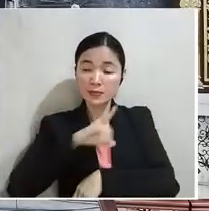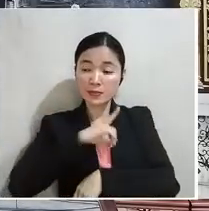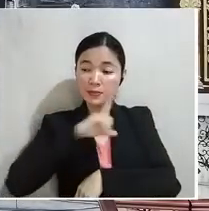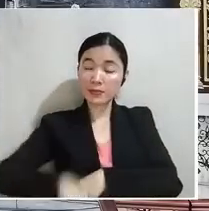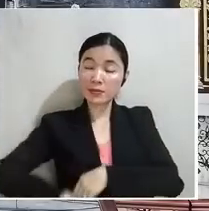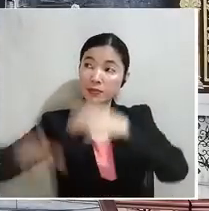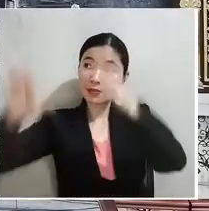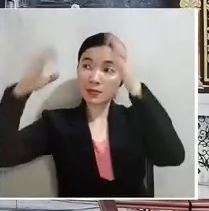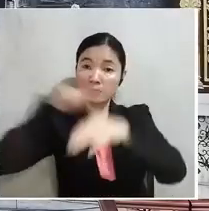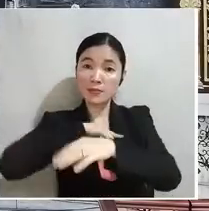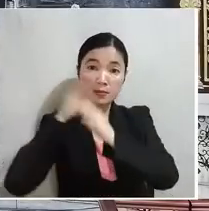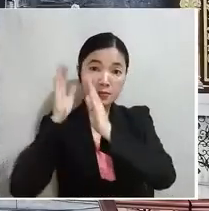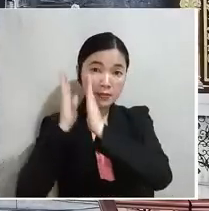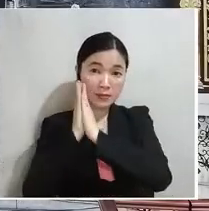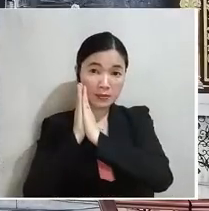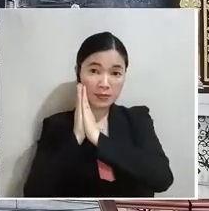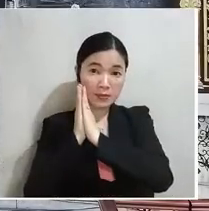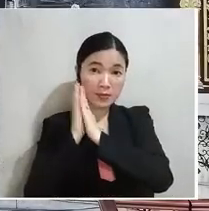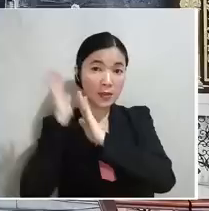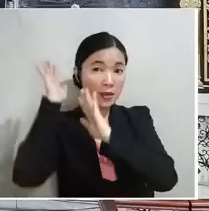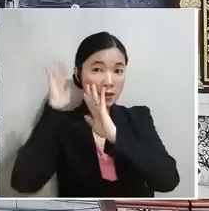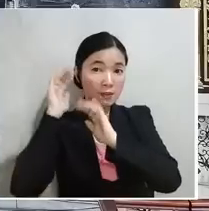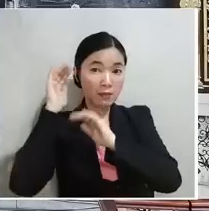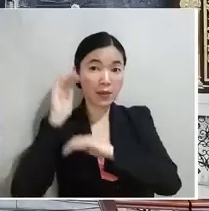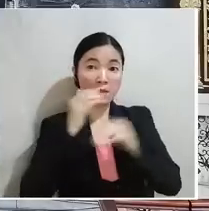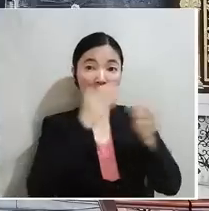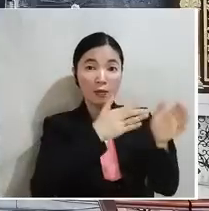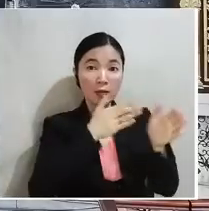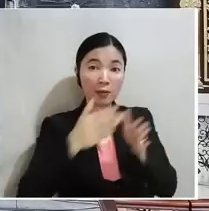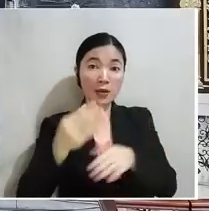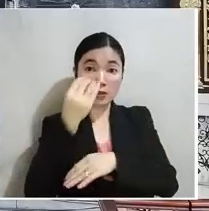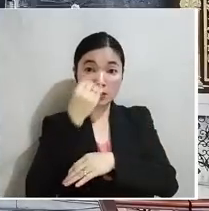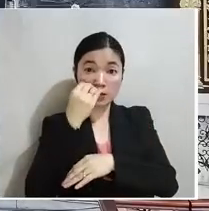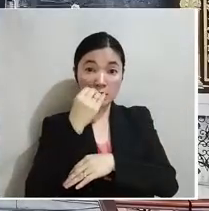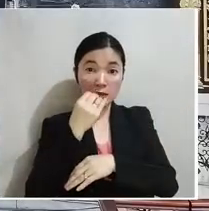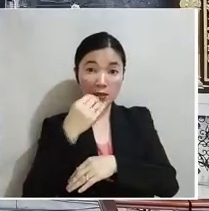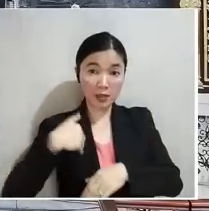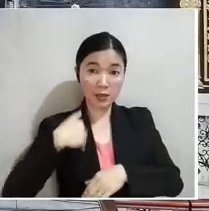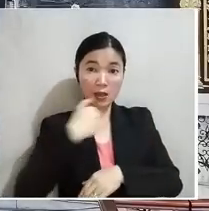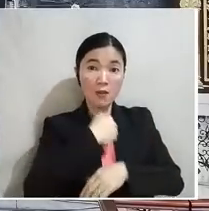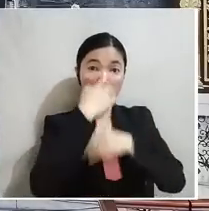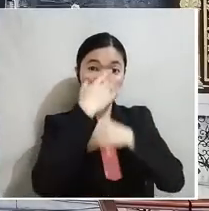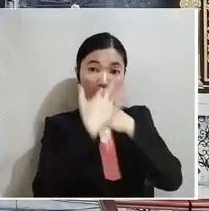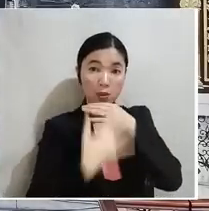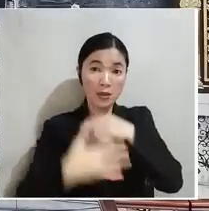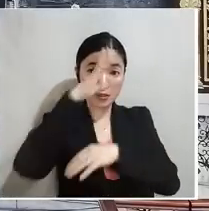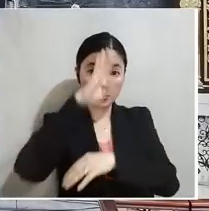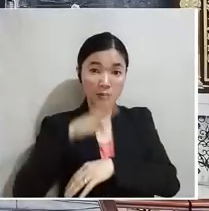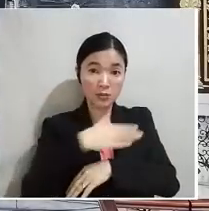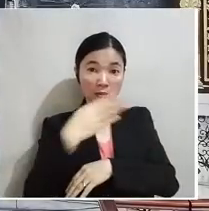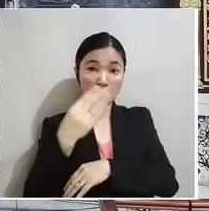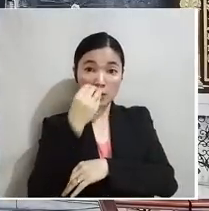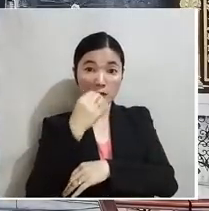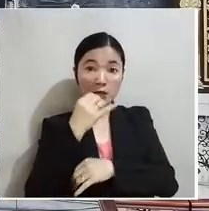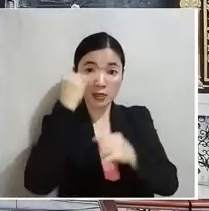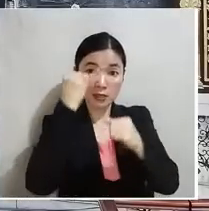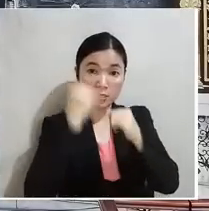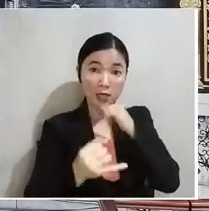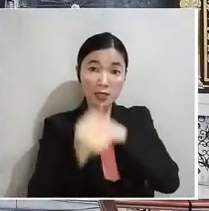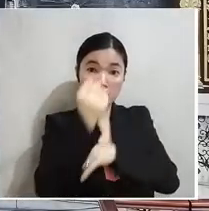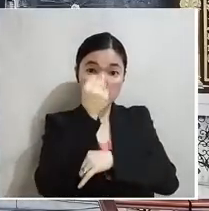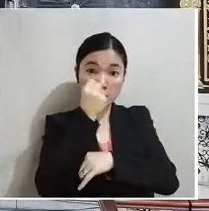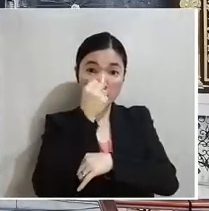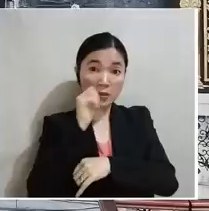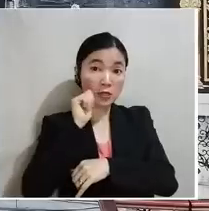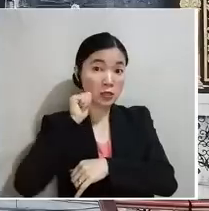prayer. May we prepare to eat our Passover meal at the Last Supper tomorrow, through